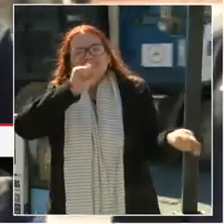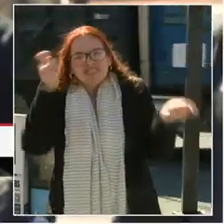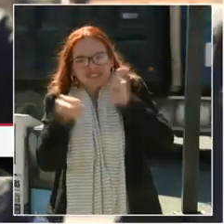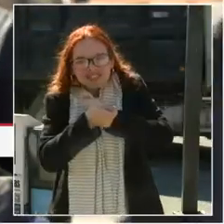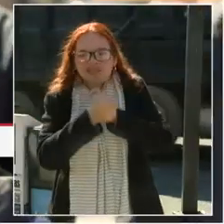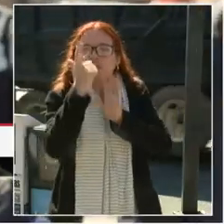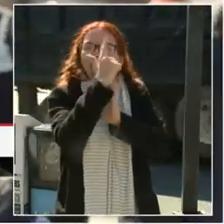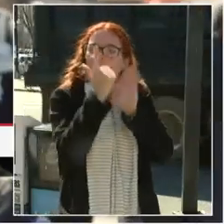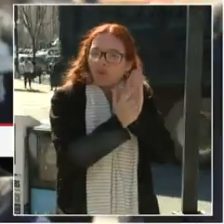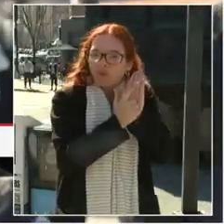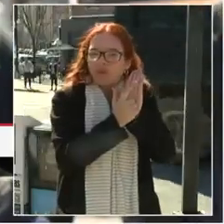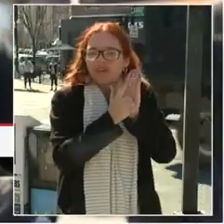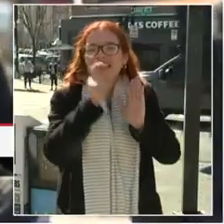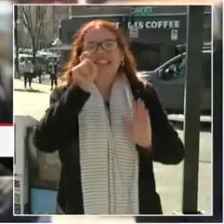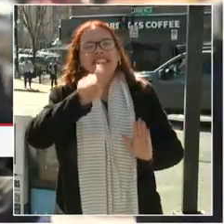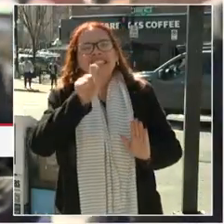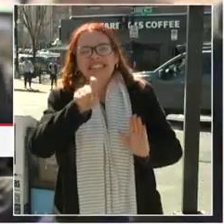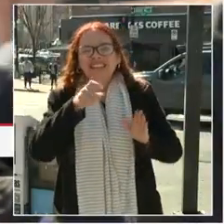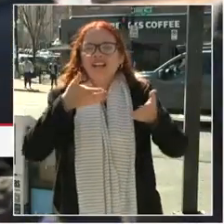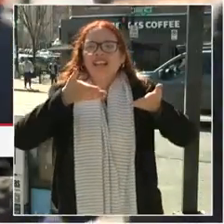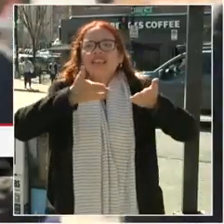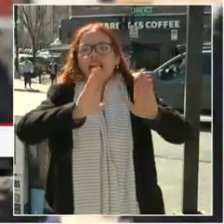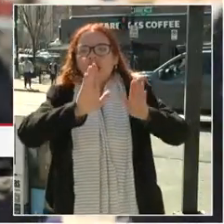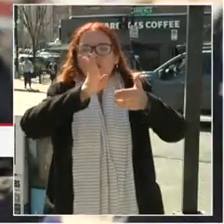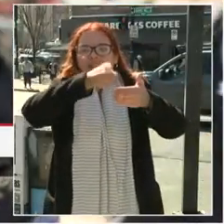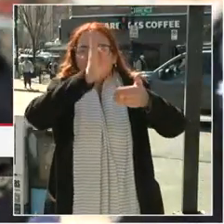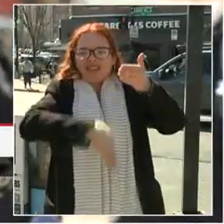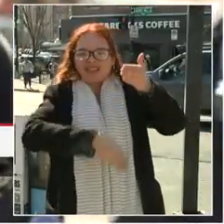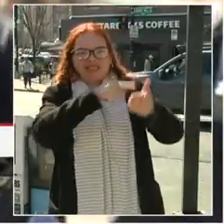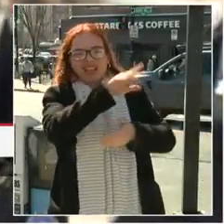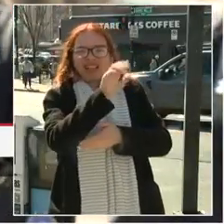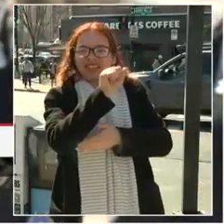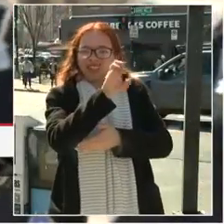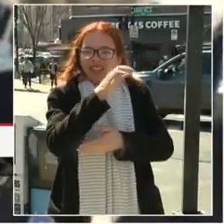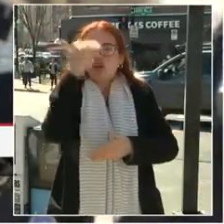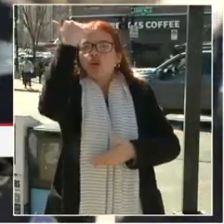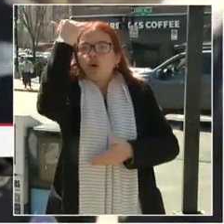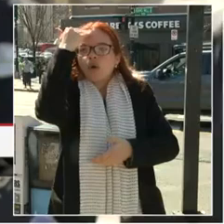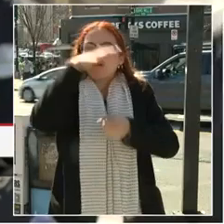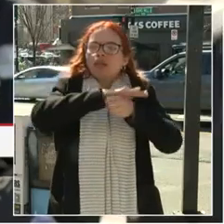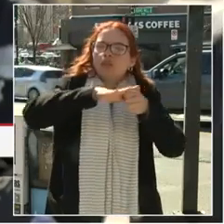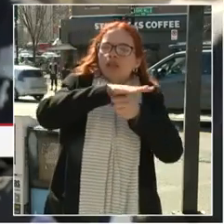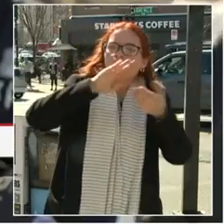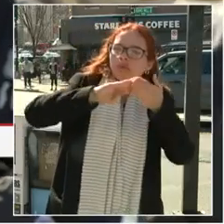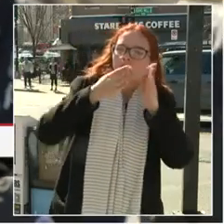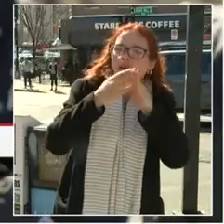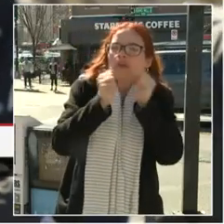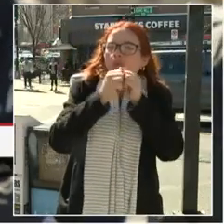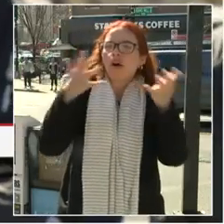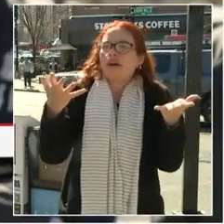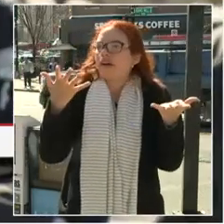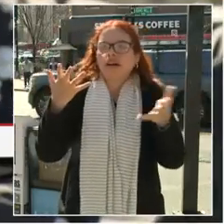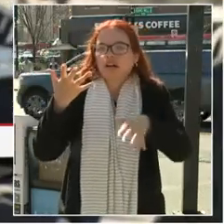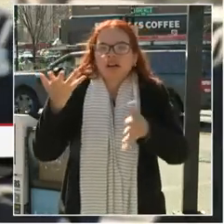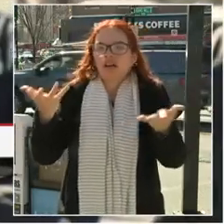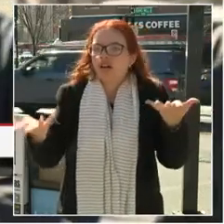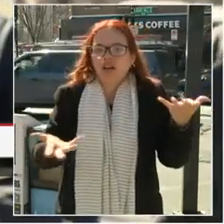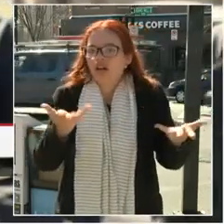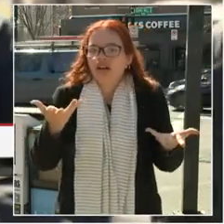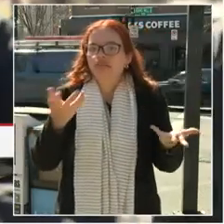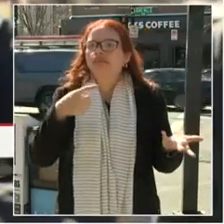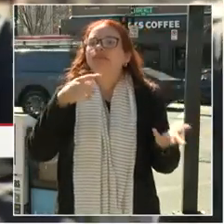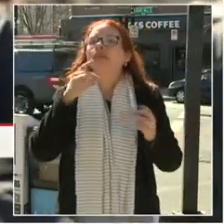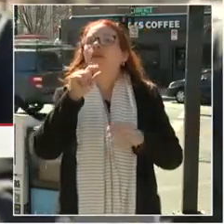needed to allow the outcome of those cases to be known to the community without, of course, disclosing the identity of the